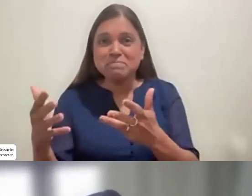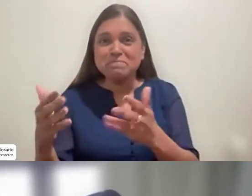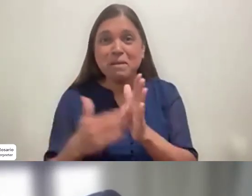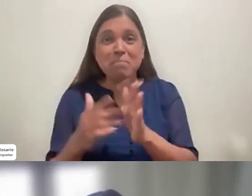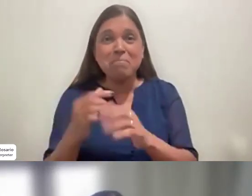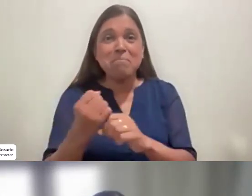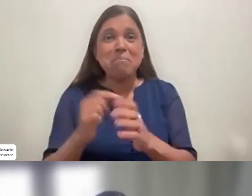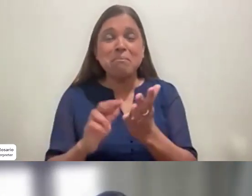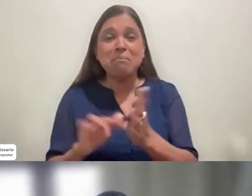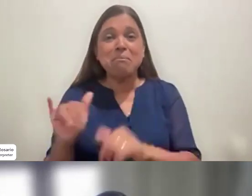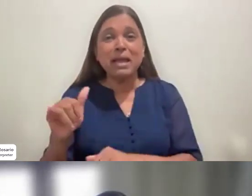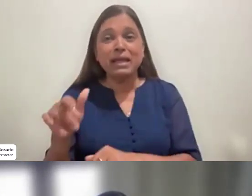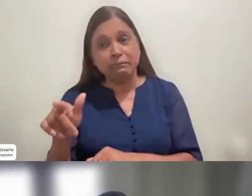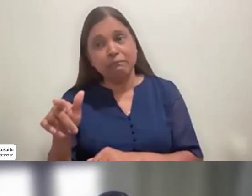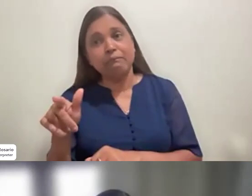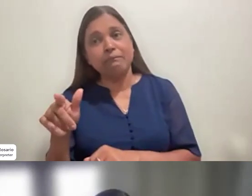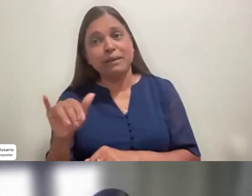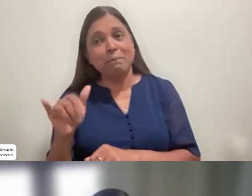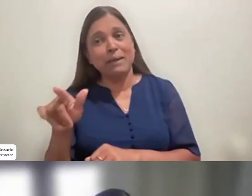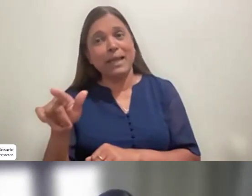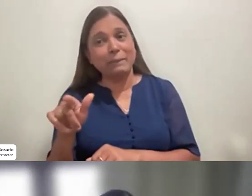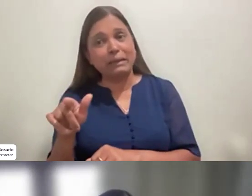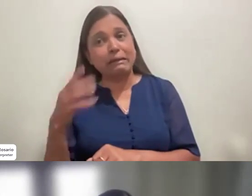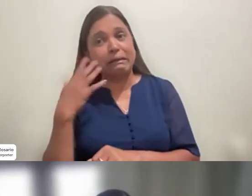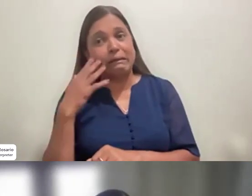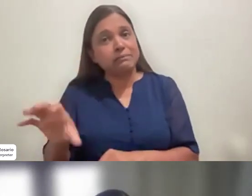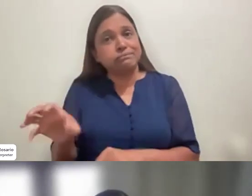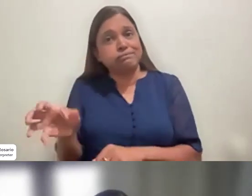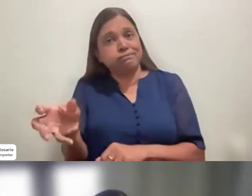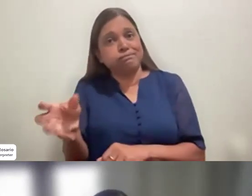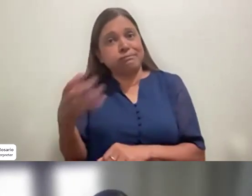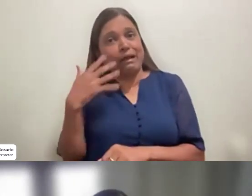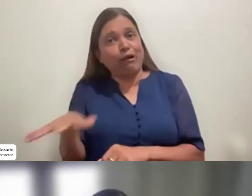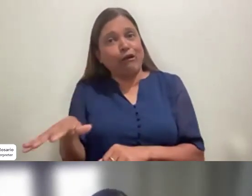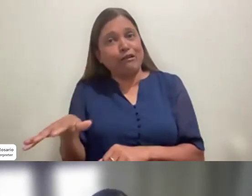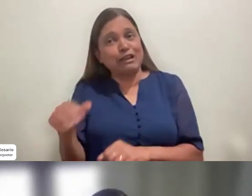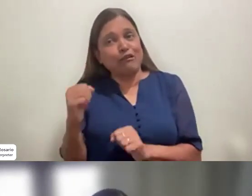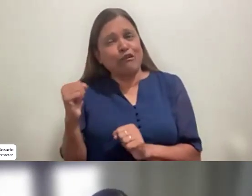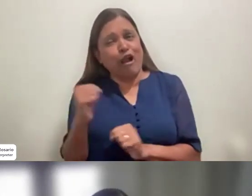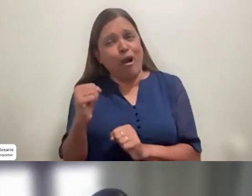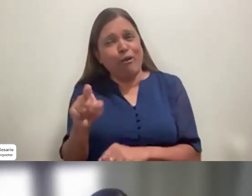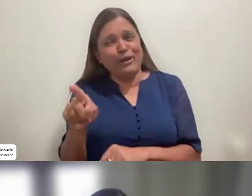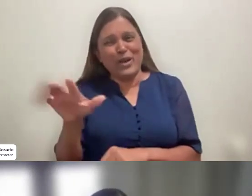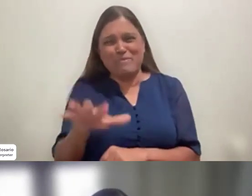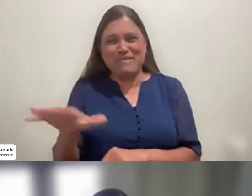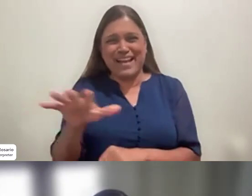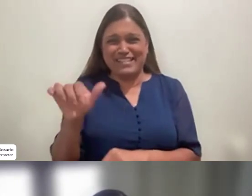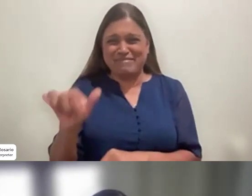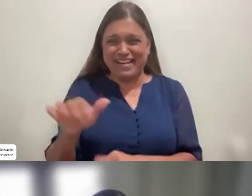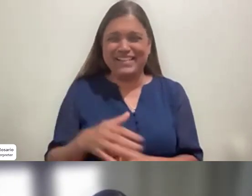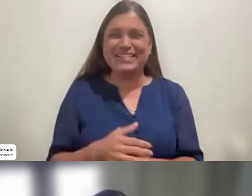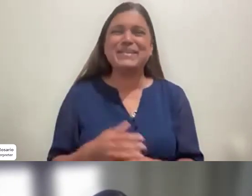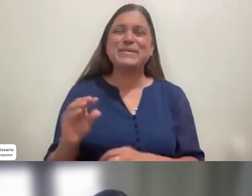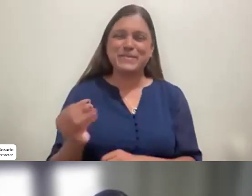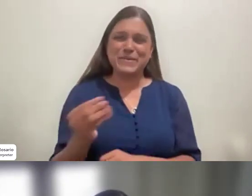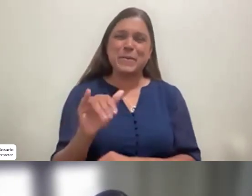to crank up the heating where you are. Sounds like it's a bit cold. So yes,